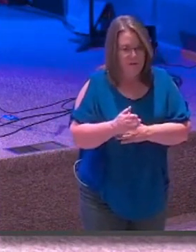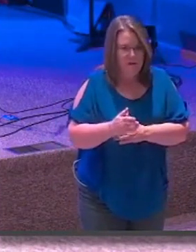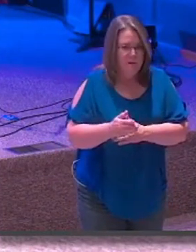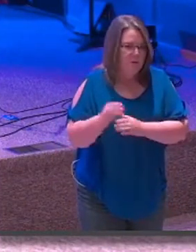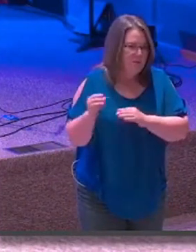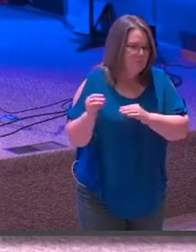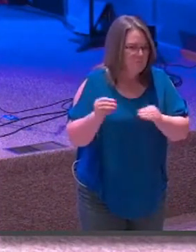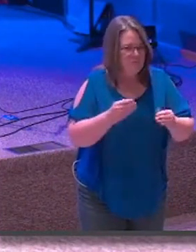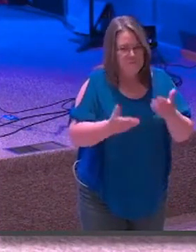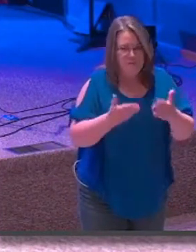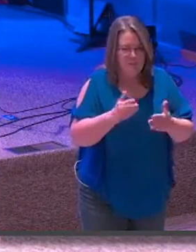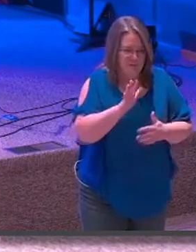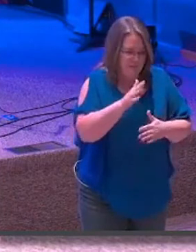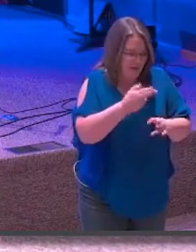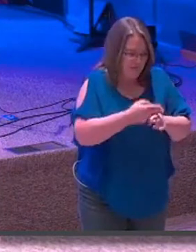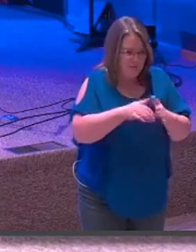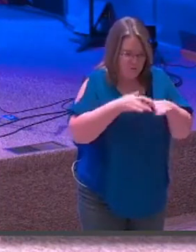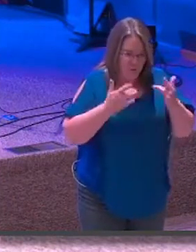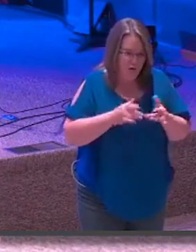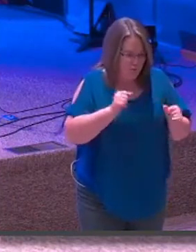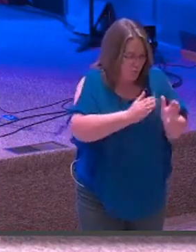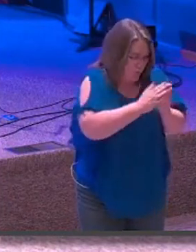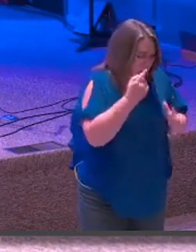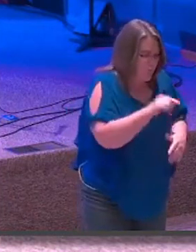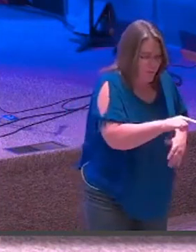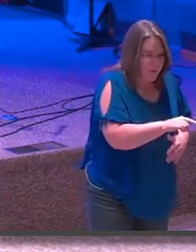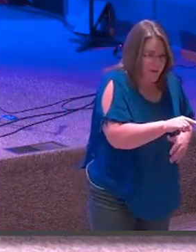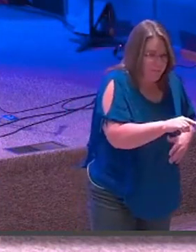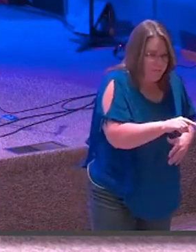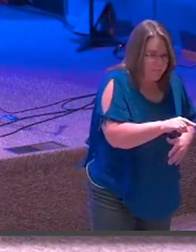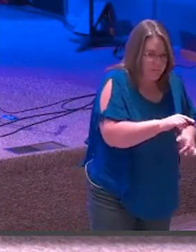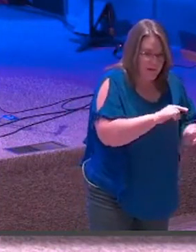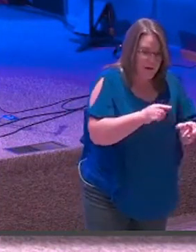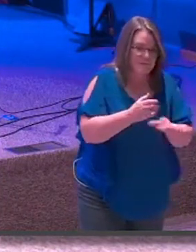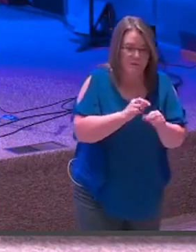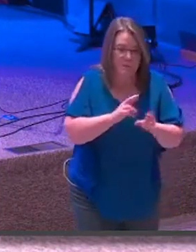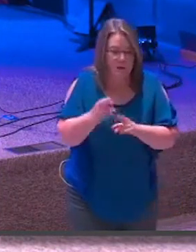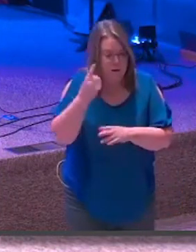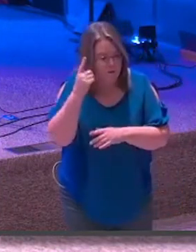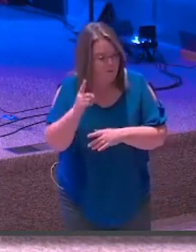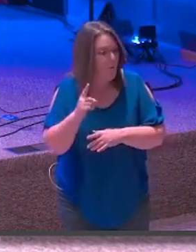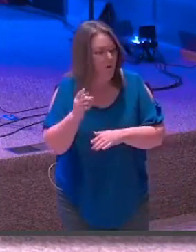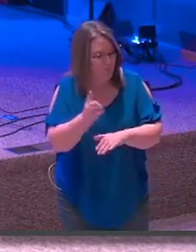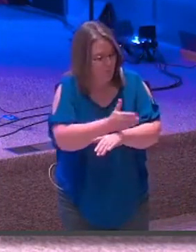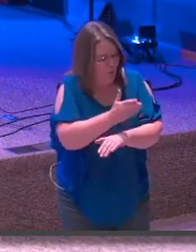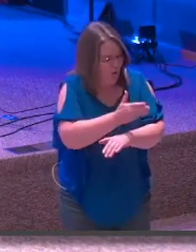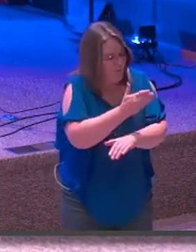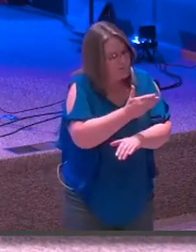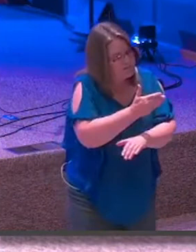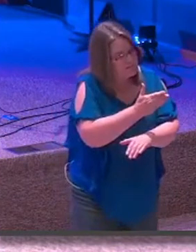where you can be praying for them as we approach harvest season.